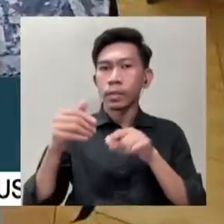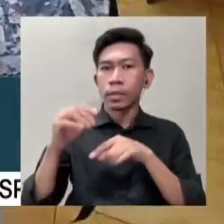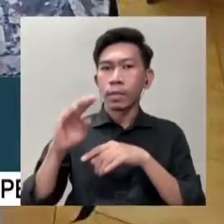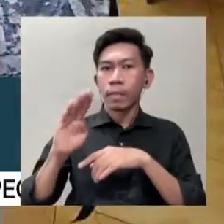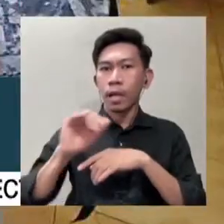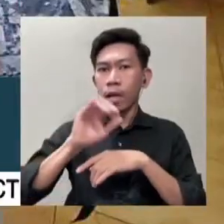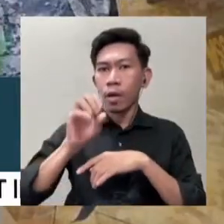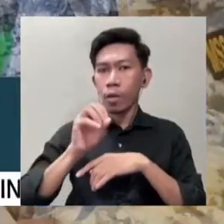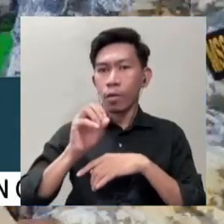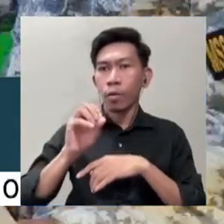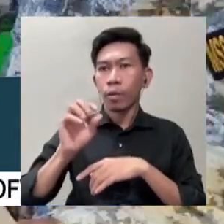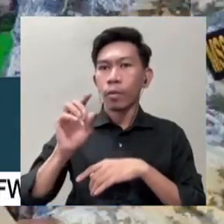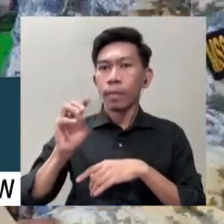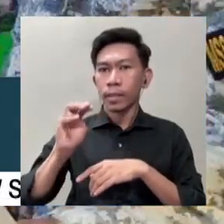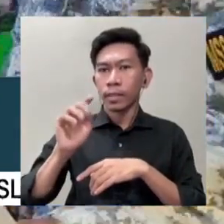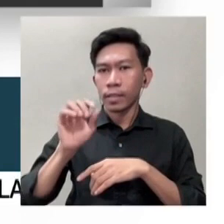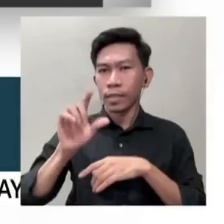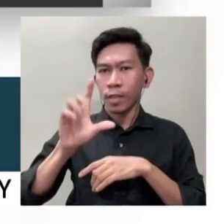Ang sabi po ng crew,